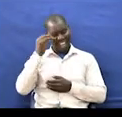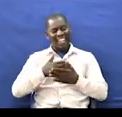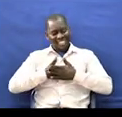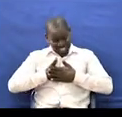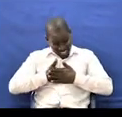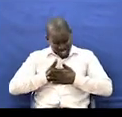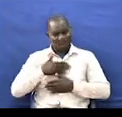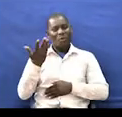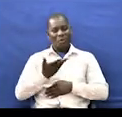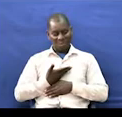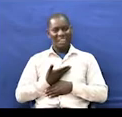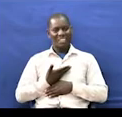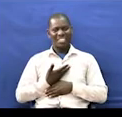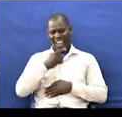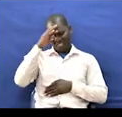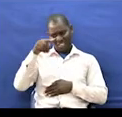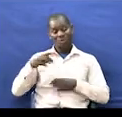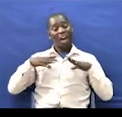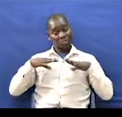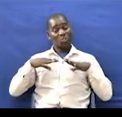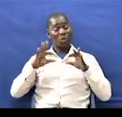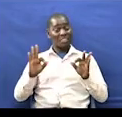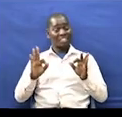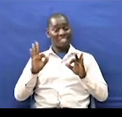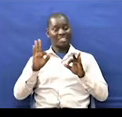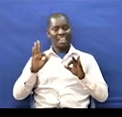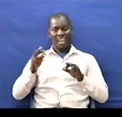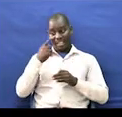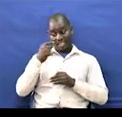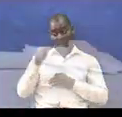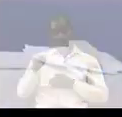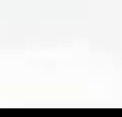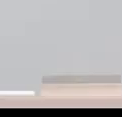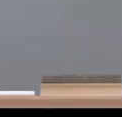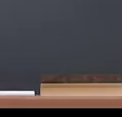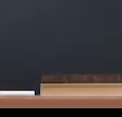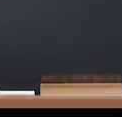I think you have enjoyed your lesson, and see you next time. Bye.